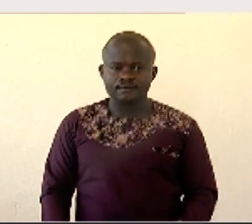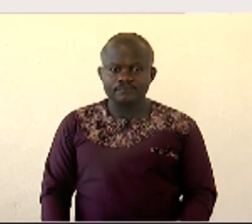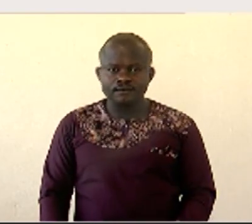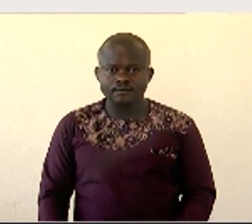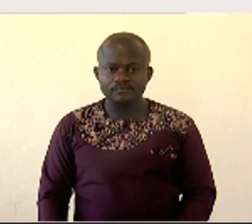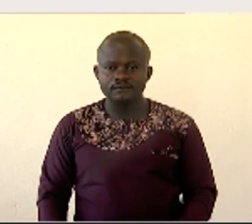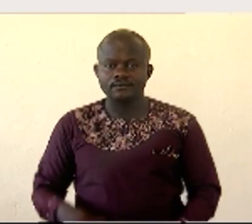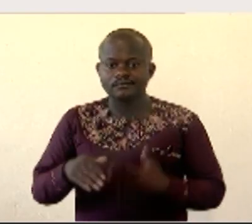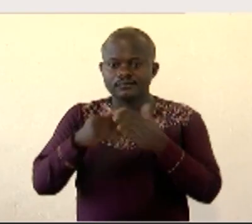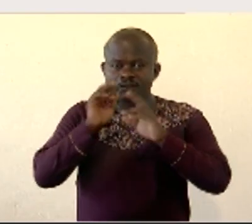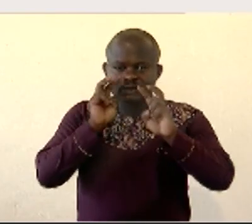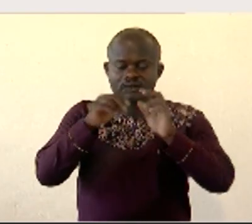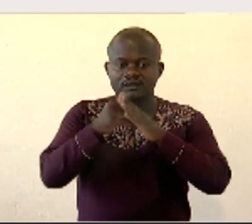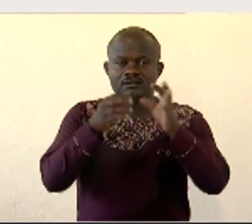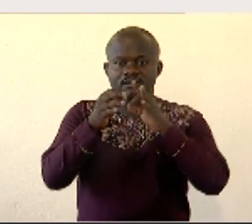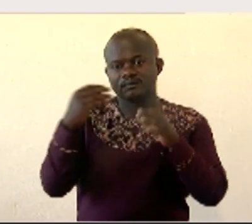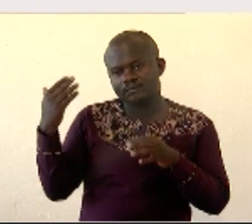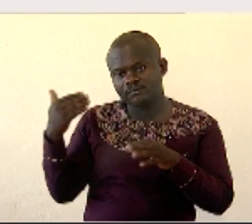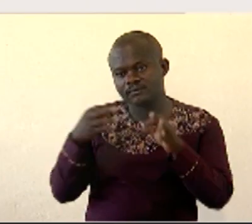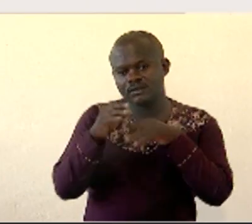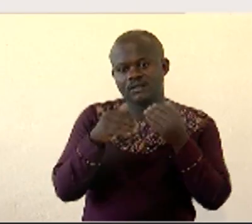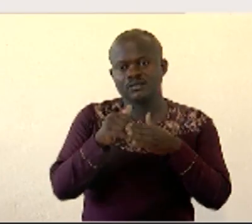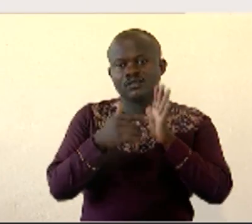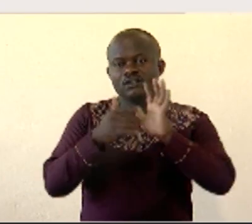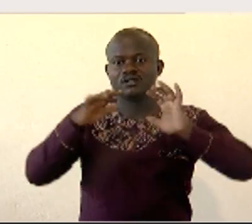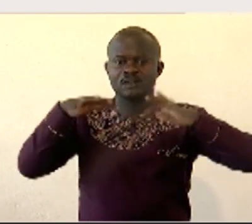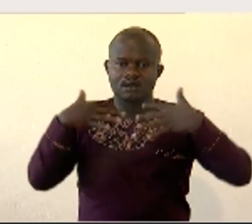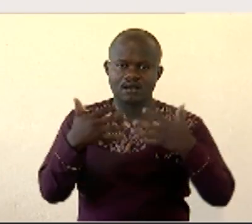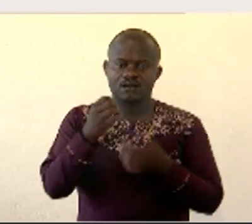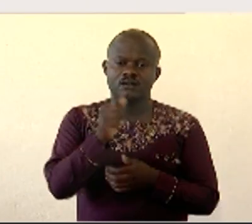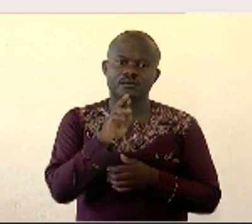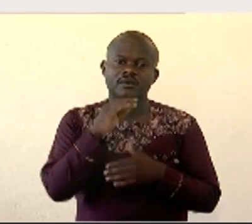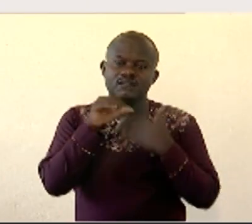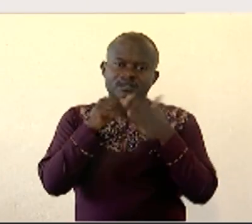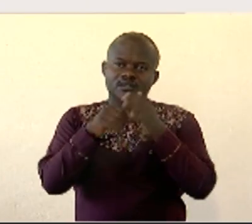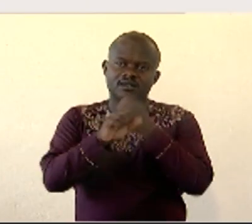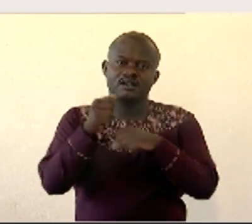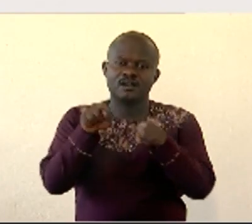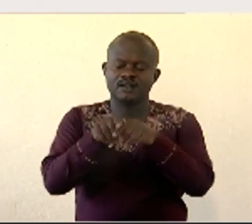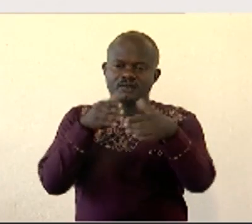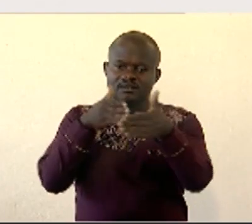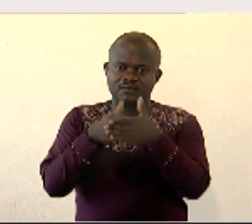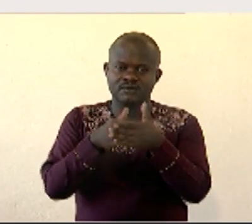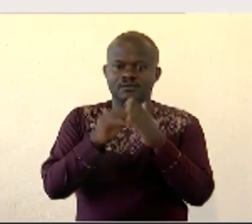graph that is mentioning above is showing how carbon dioxide is acting as a limiting factor.